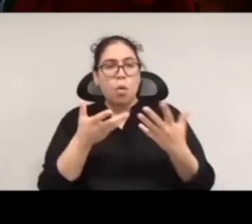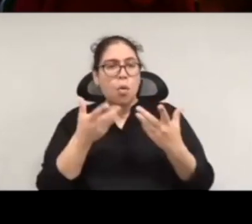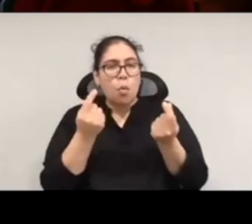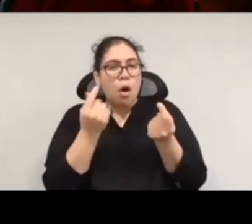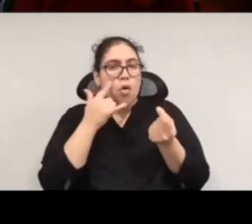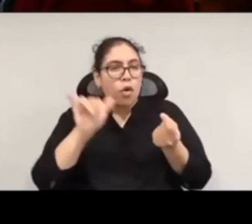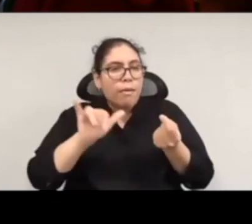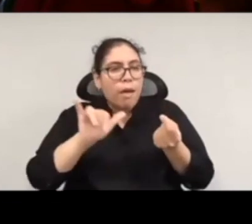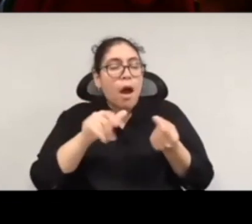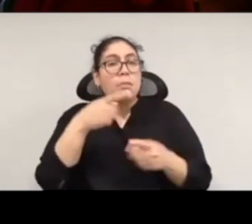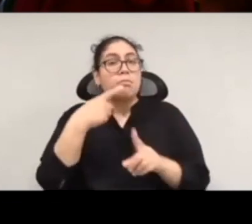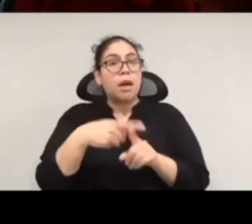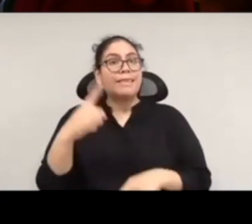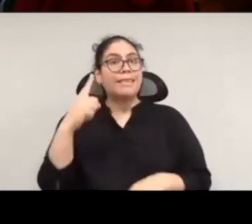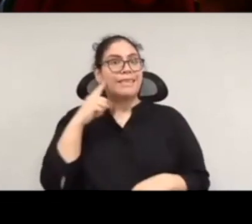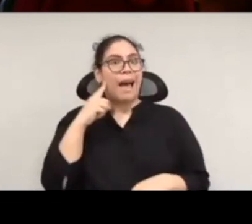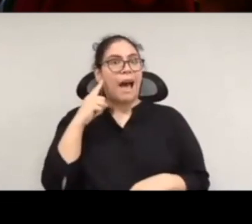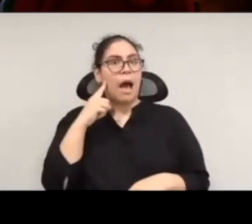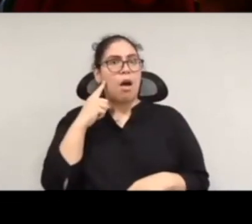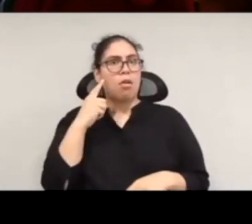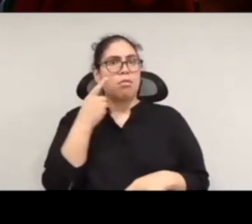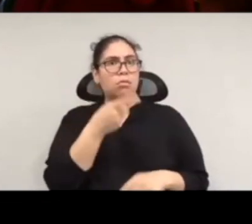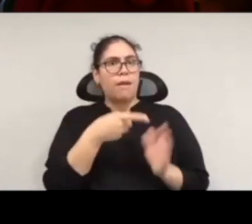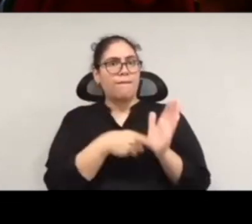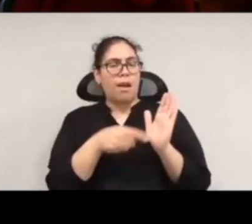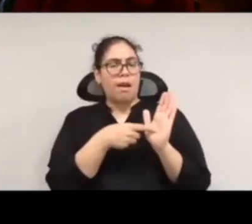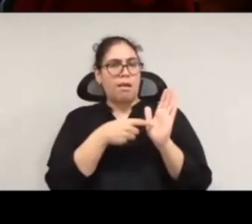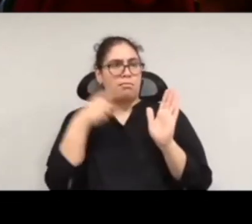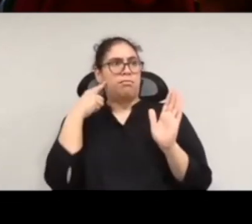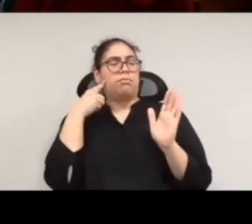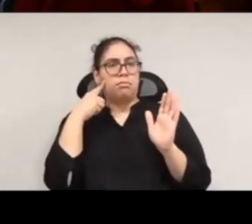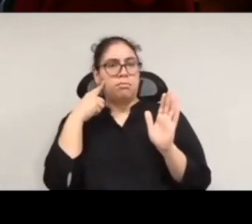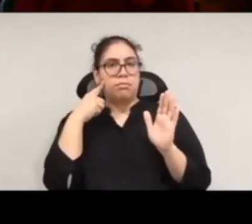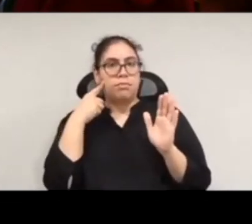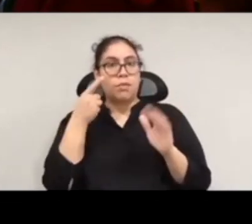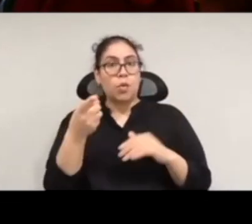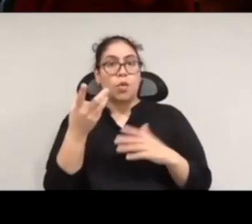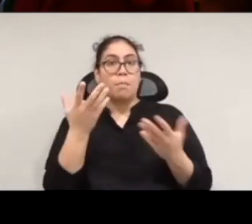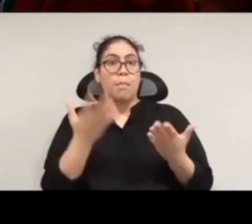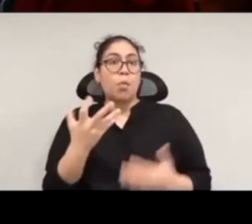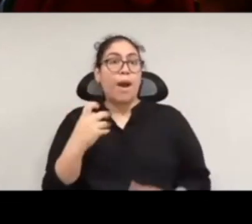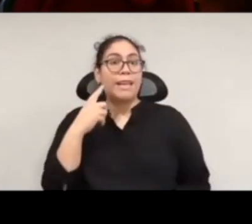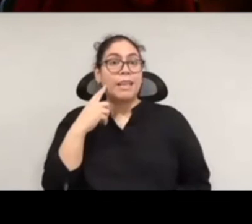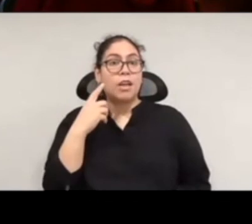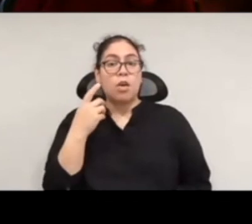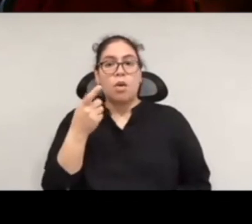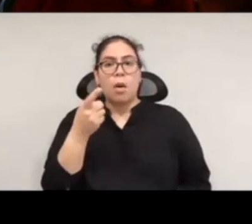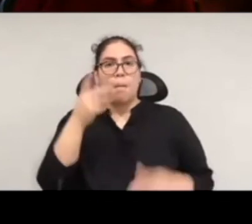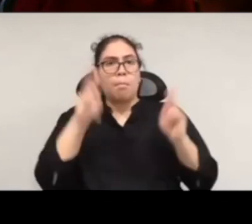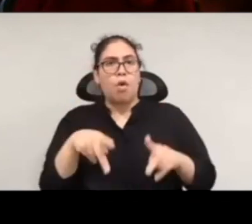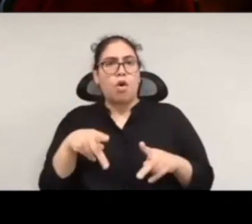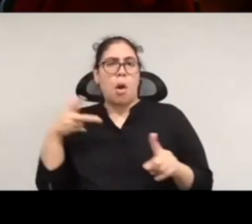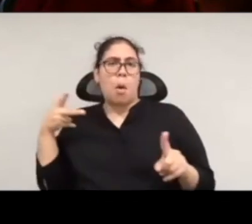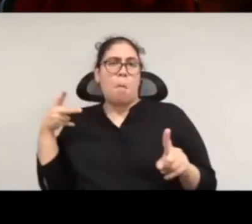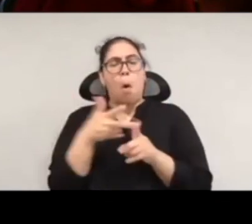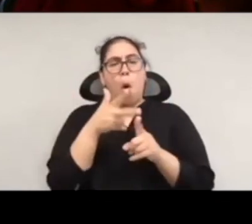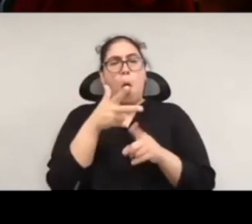some of the sound effects come through. When you want to hear the person get hit by the truck, you want to hear